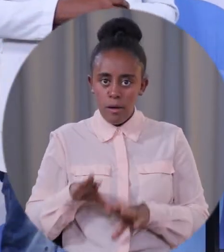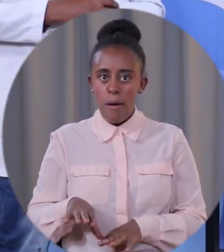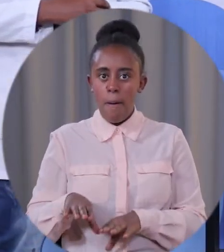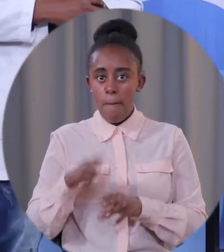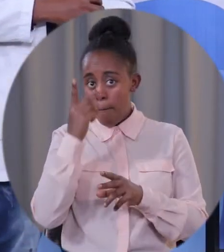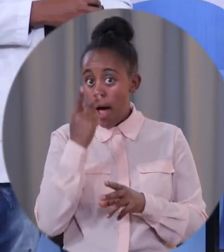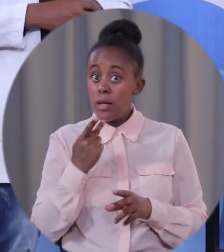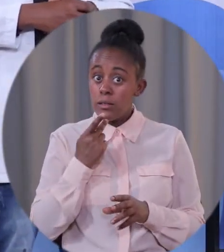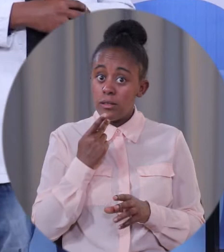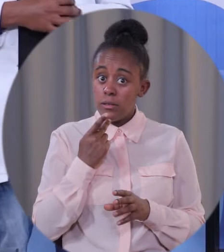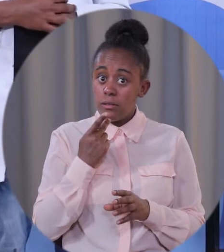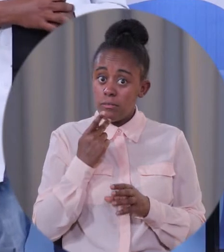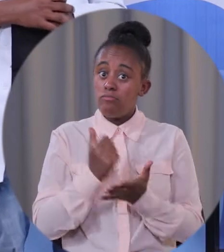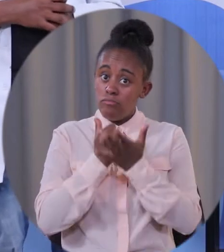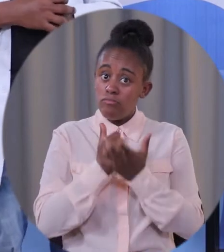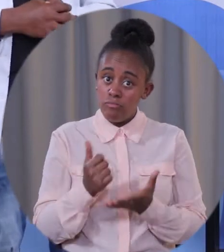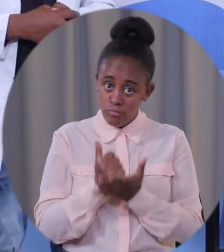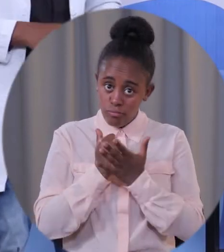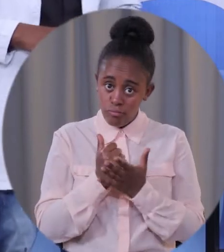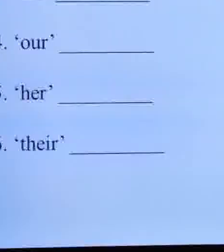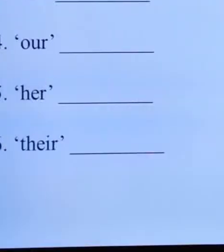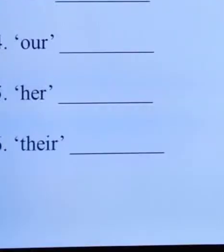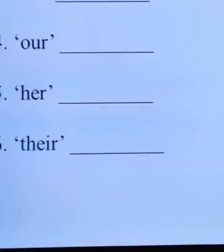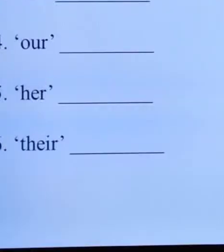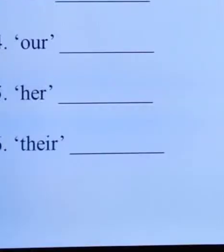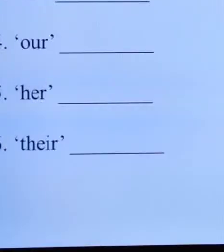the student to do this activity? Thank you.